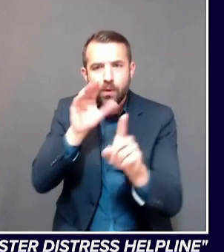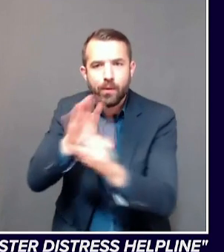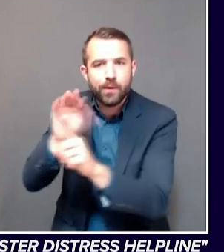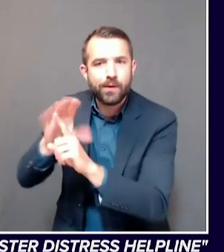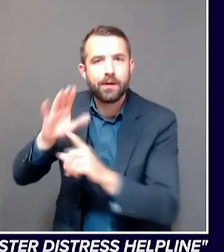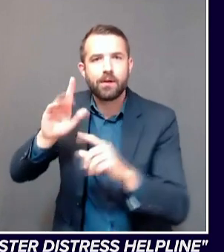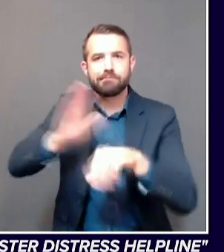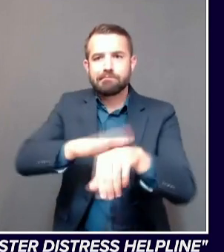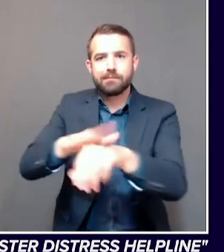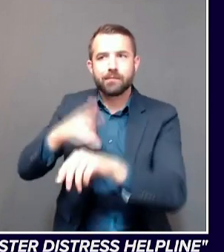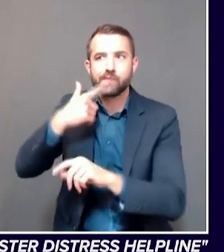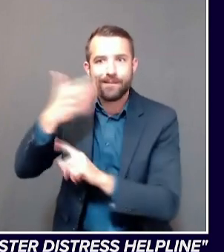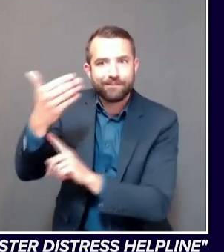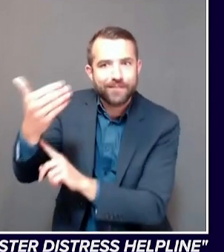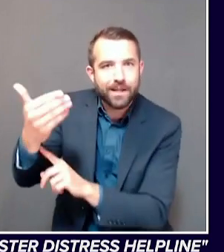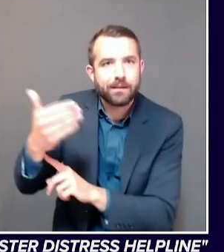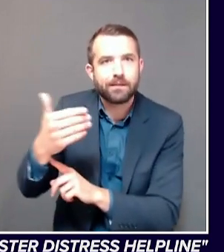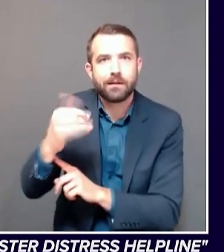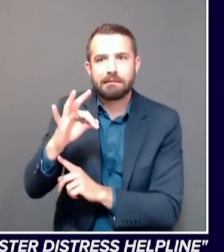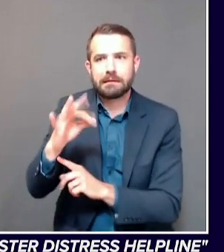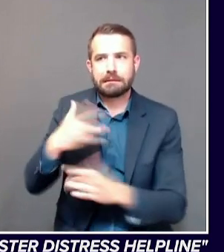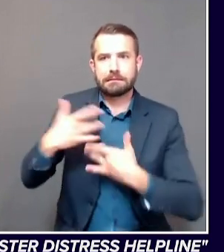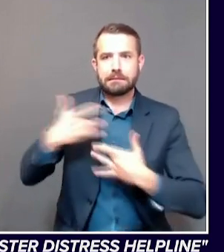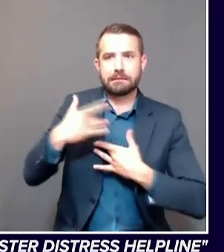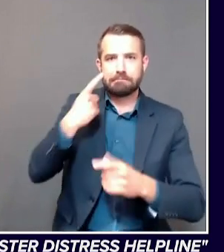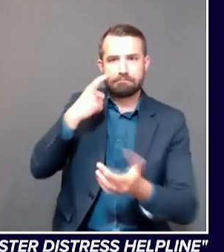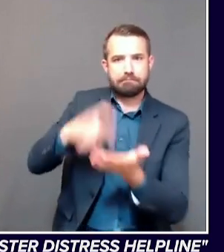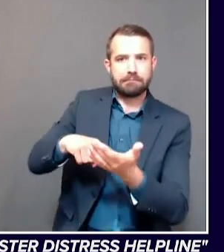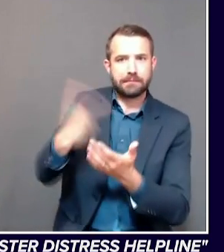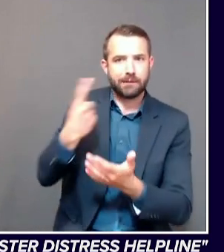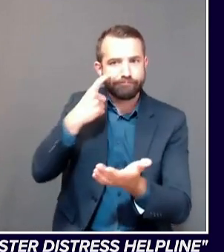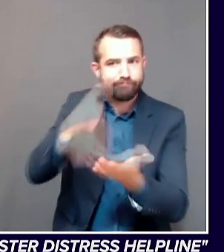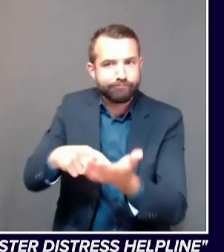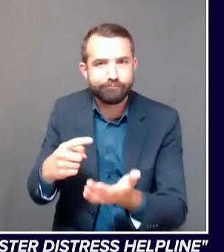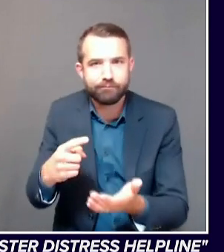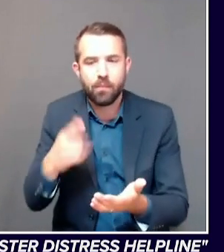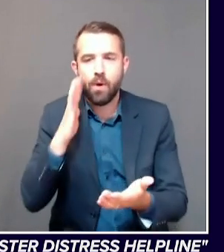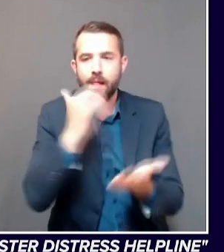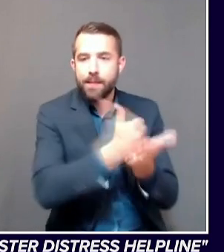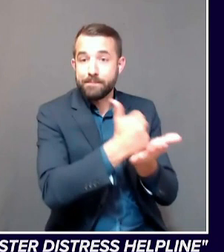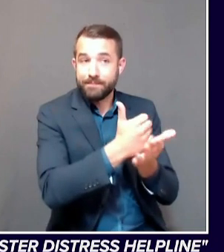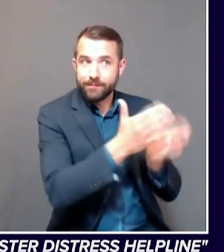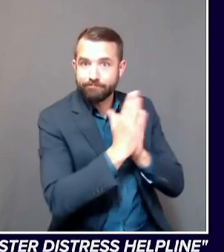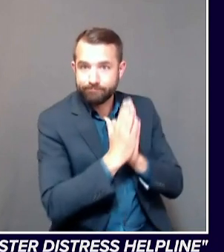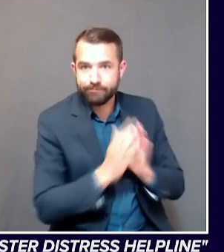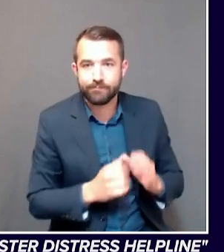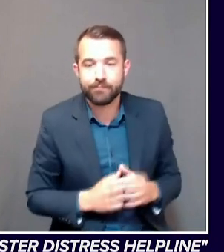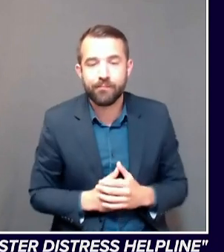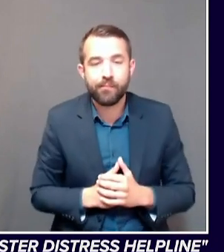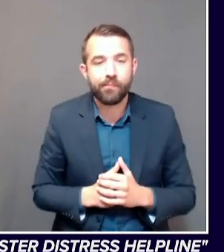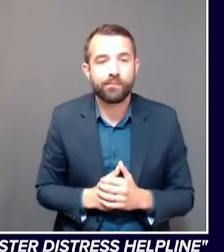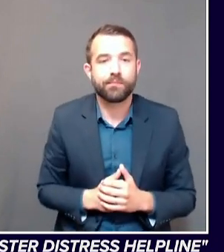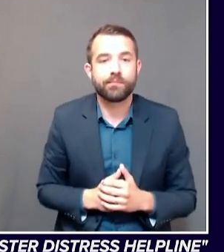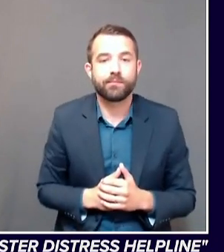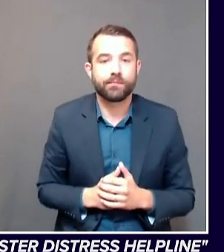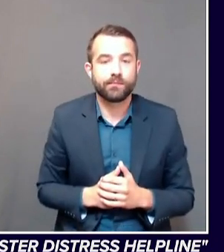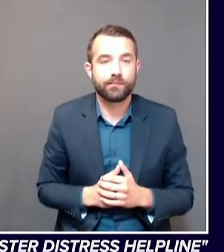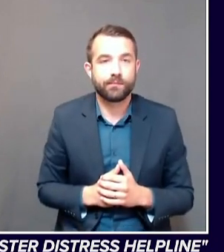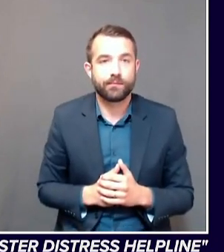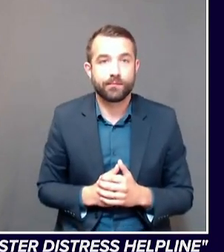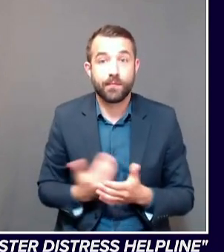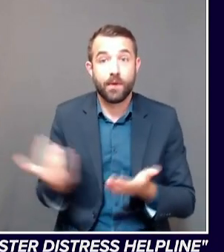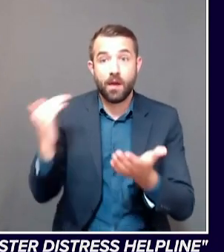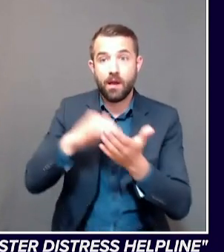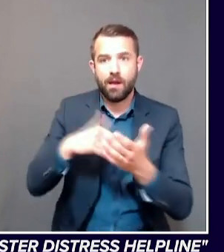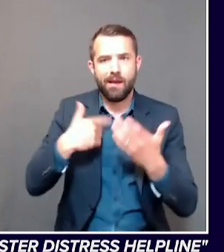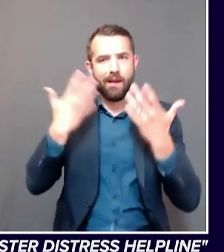help. While the campaign will serve the general public, it will target those with pre-existing behavioral health conditions, first